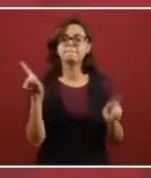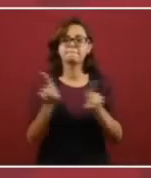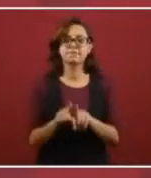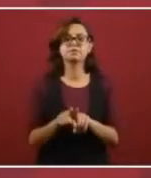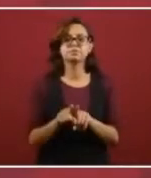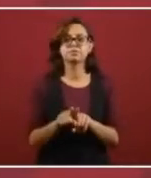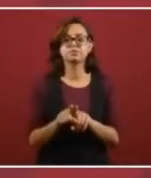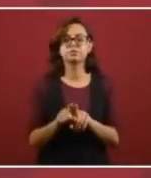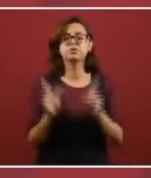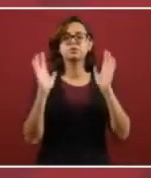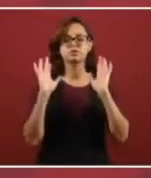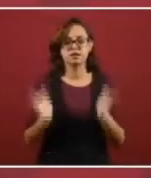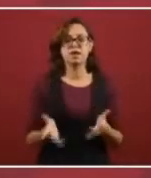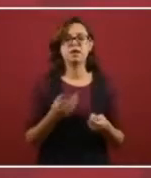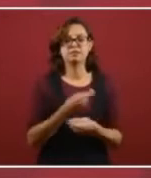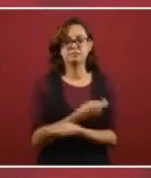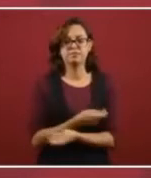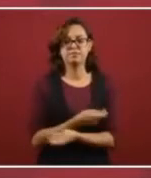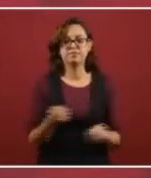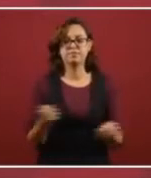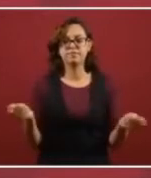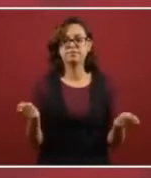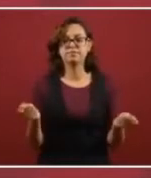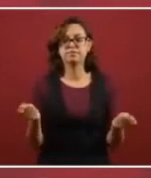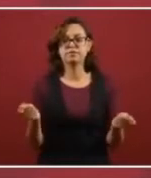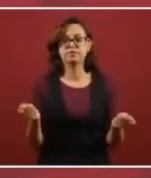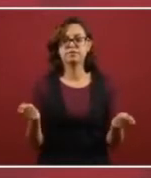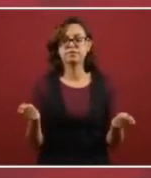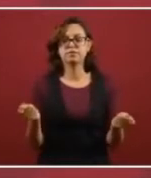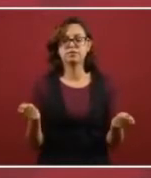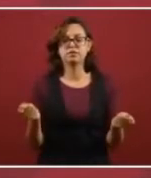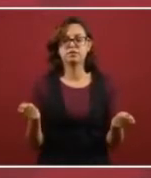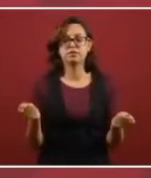and and it's also being distributed